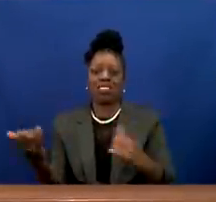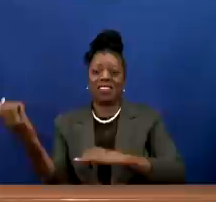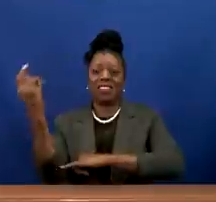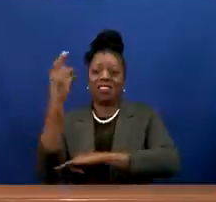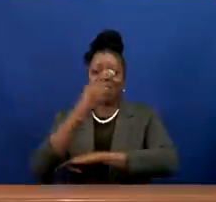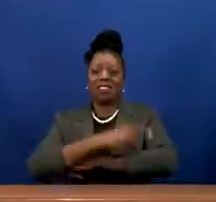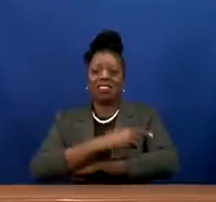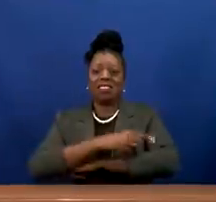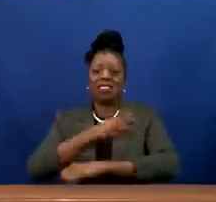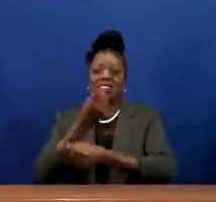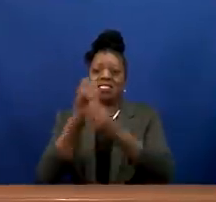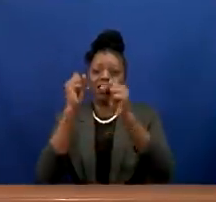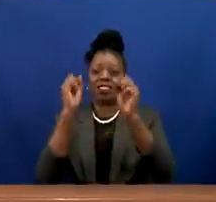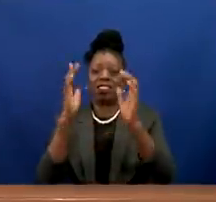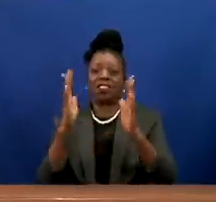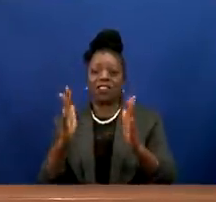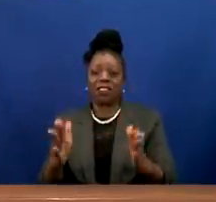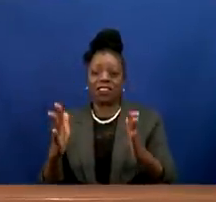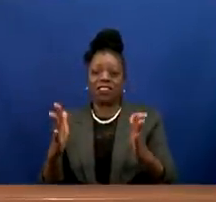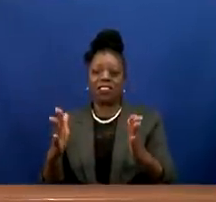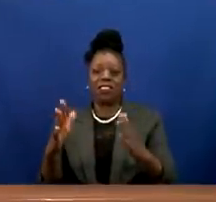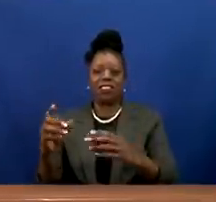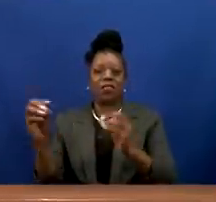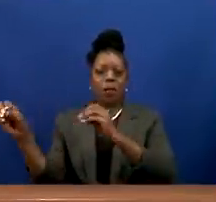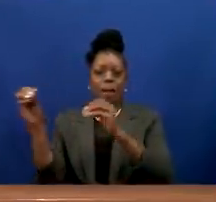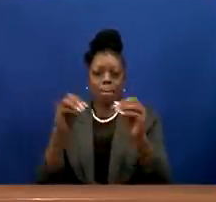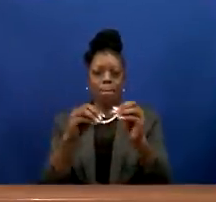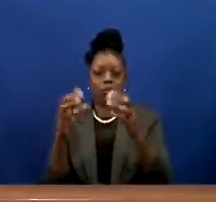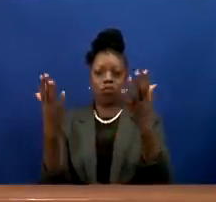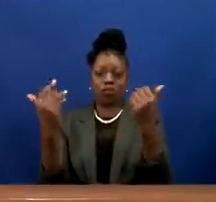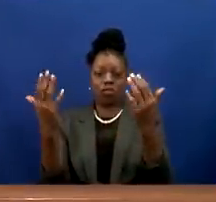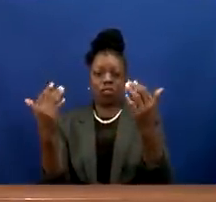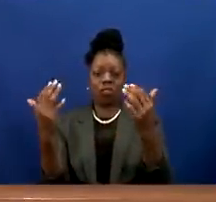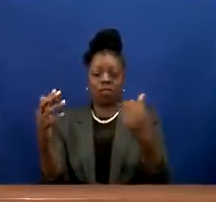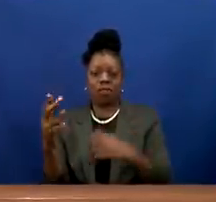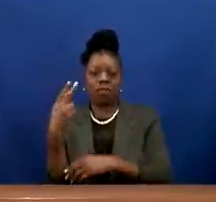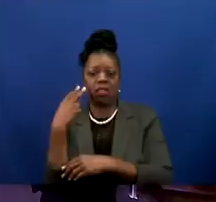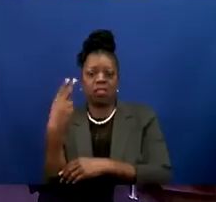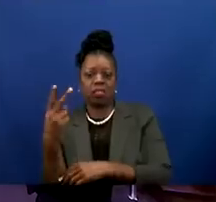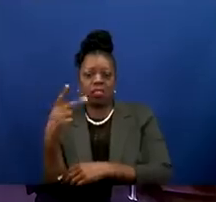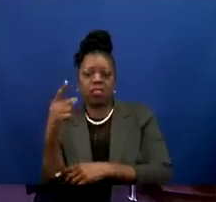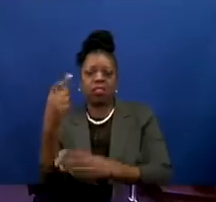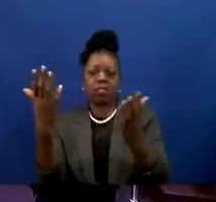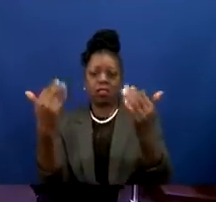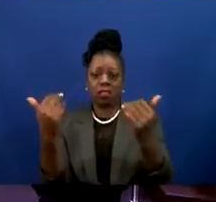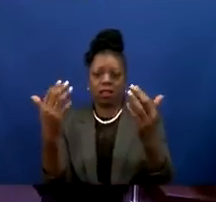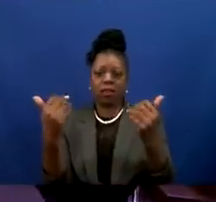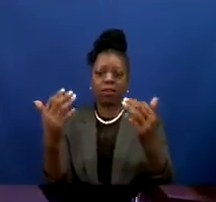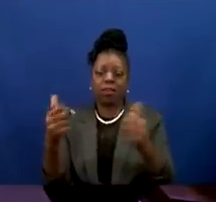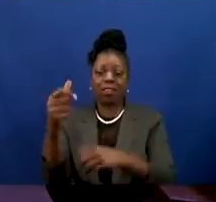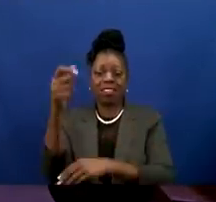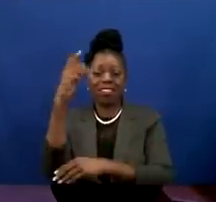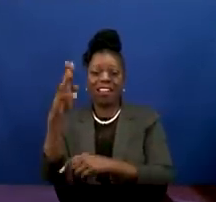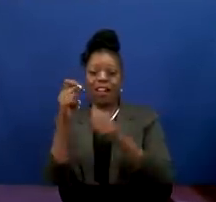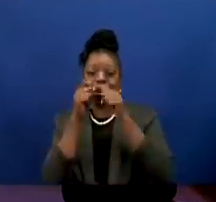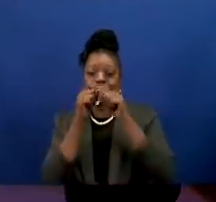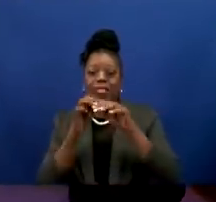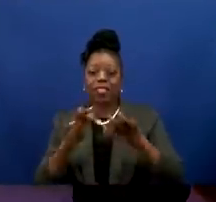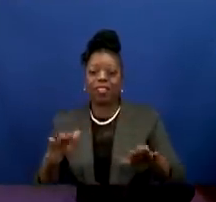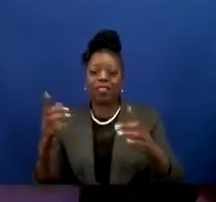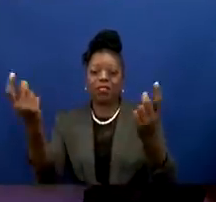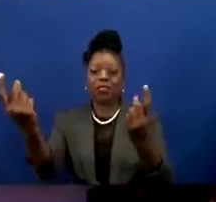in relationship with your Lord. I see you moving, my dear sister. God bless you. God bless you as you walk this